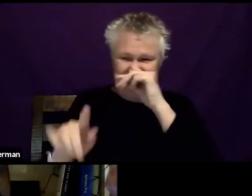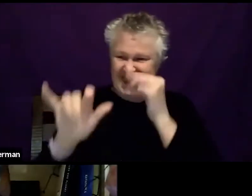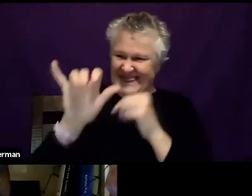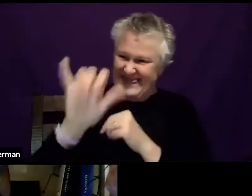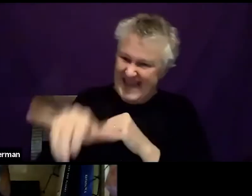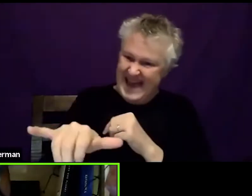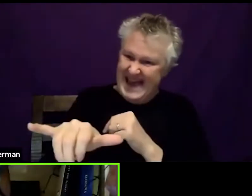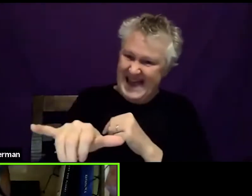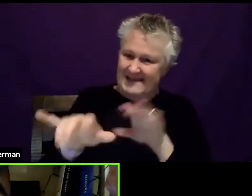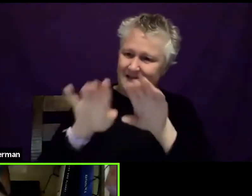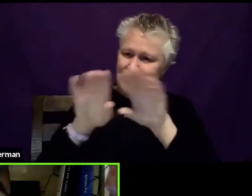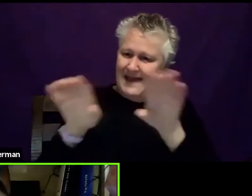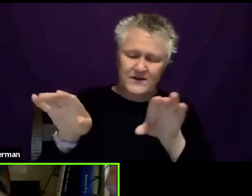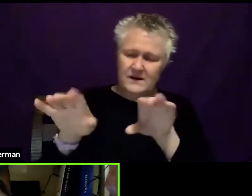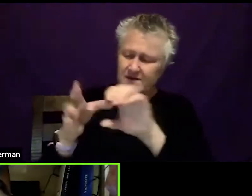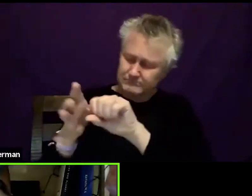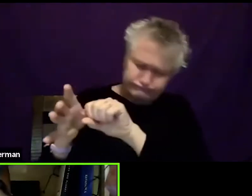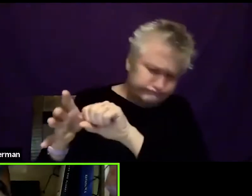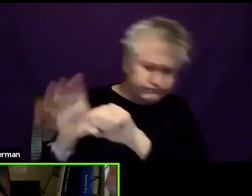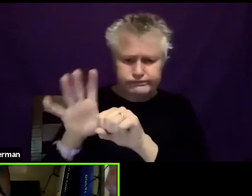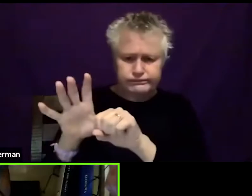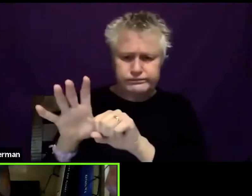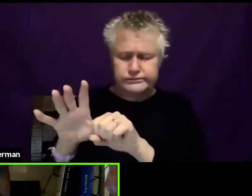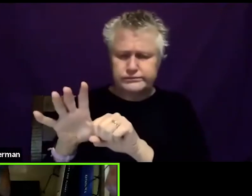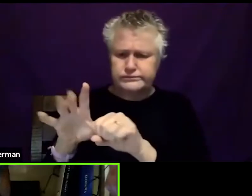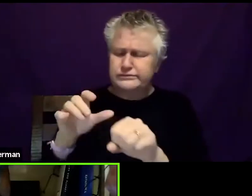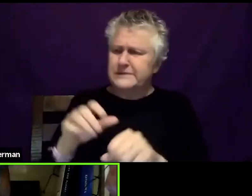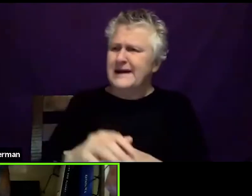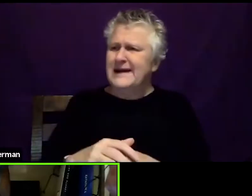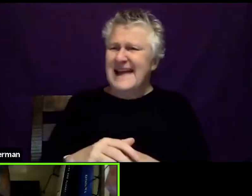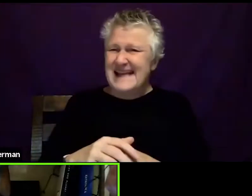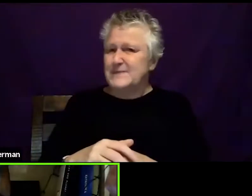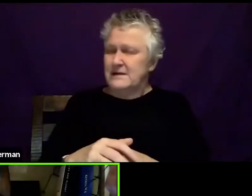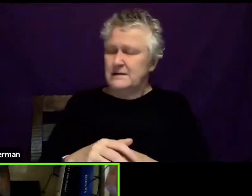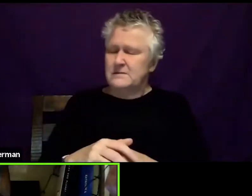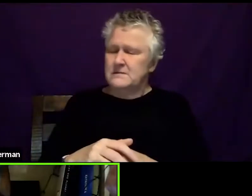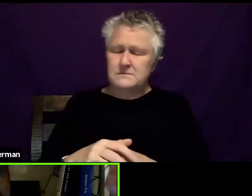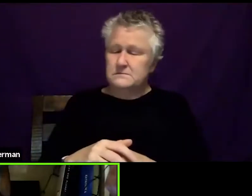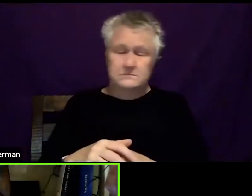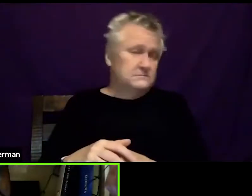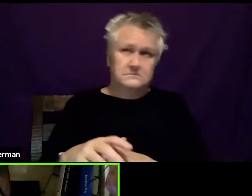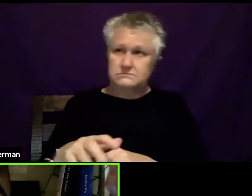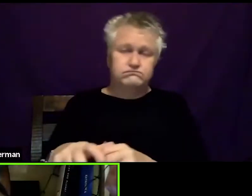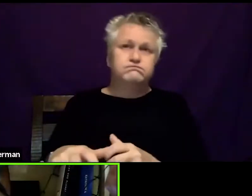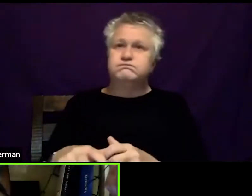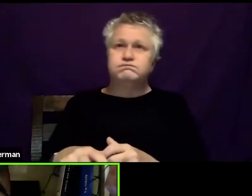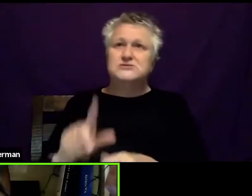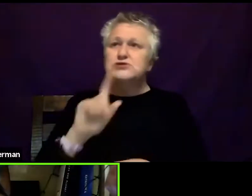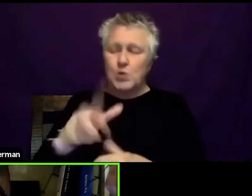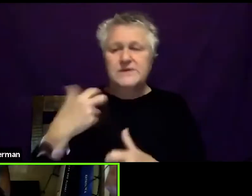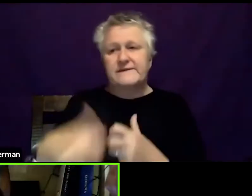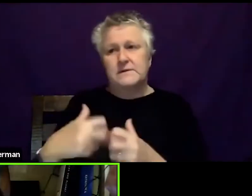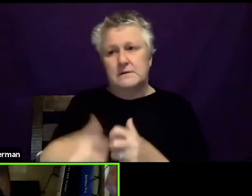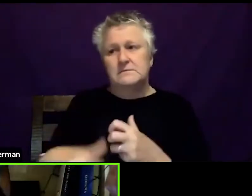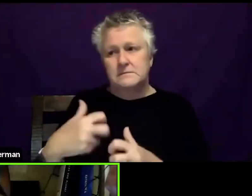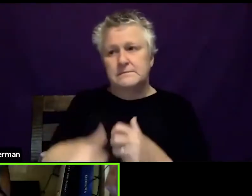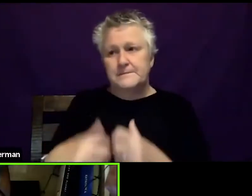been so difficult to deal with. And just disabled people being constantly left out